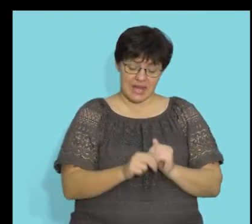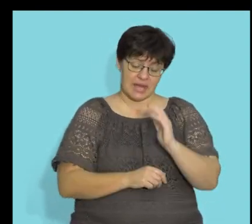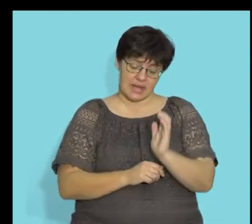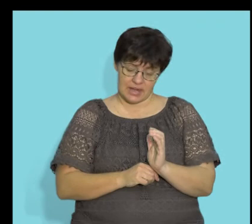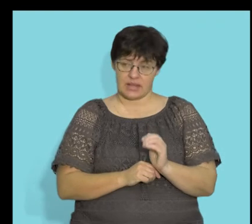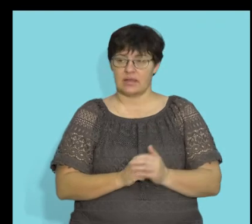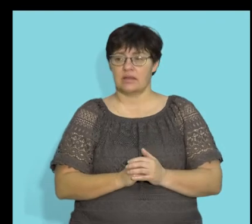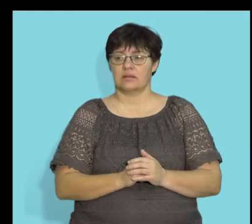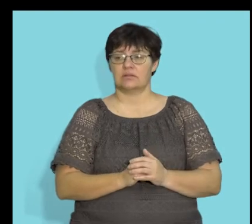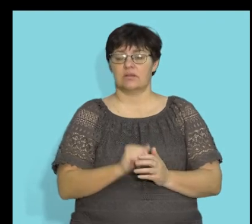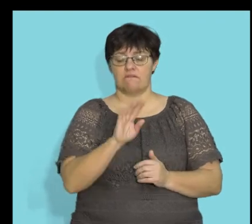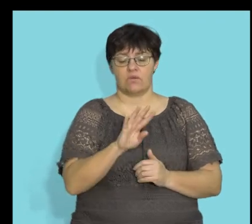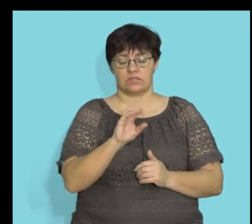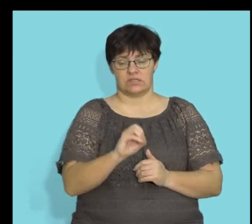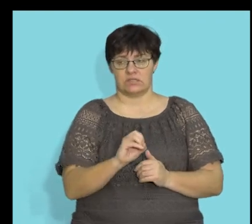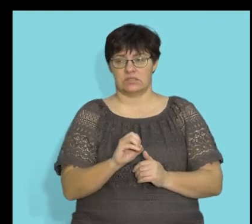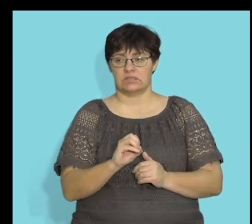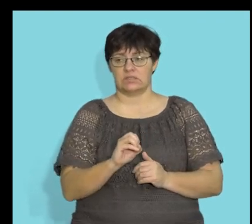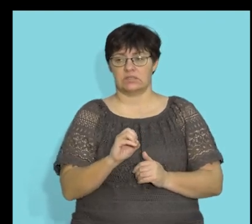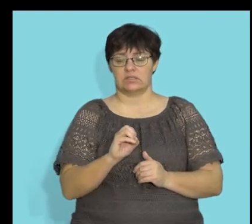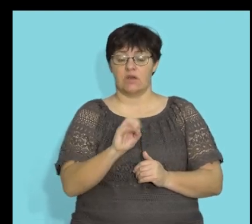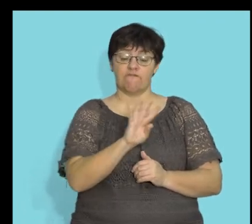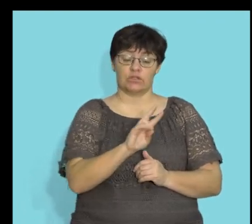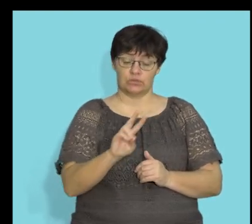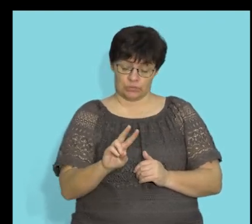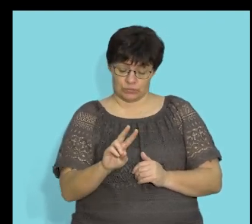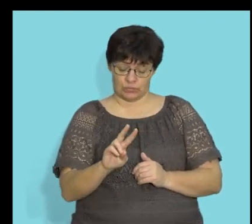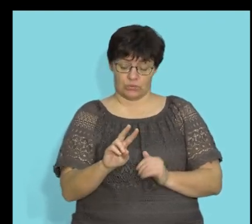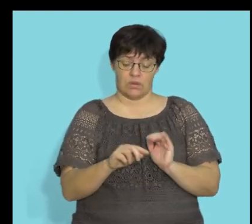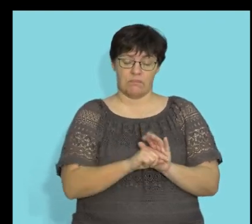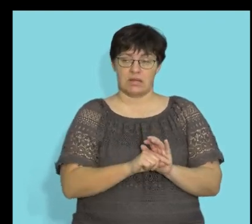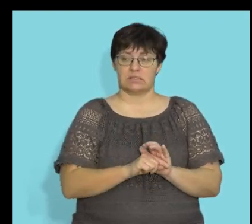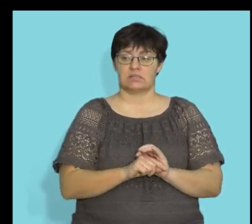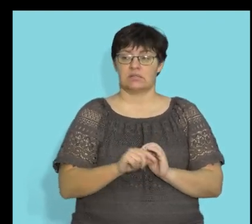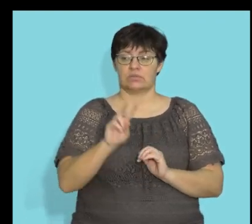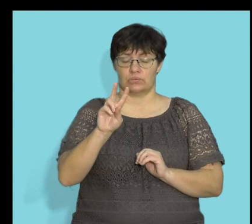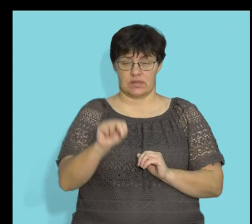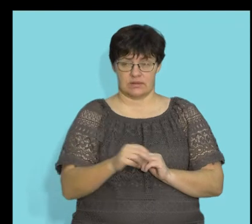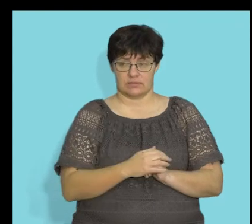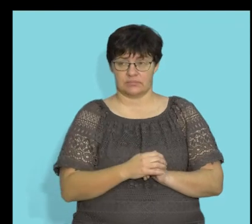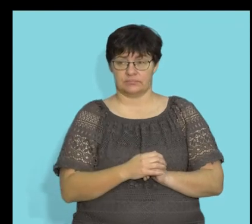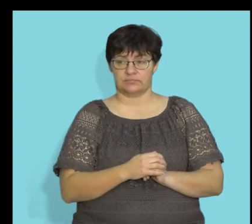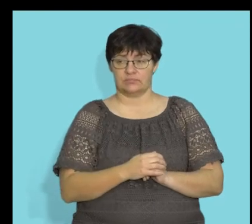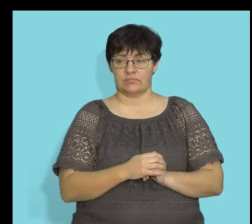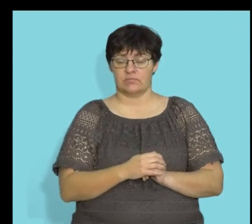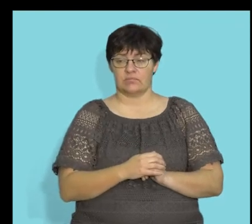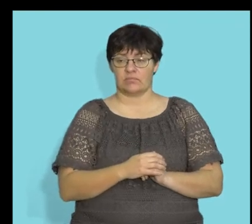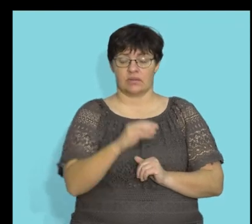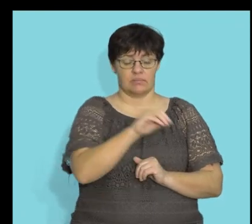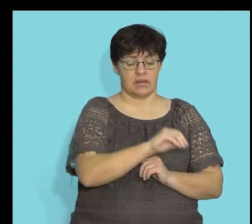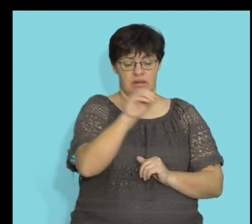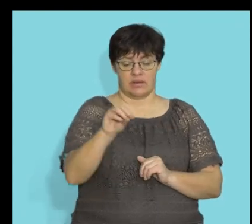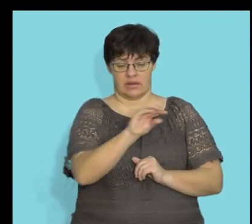n times 42 minus 2n. I'm